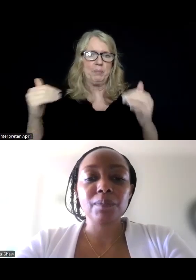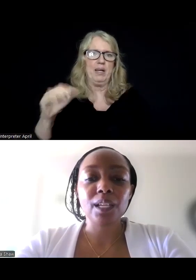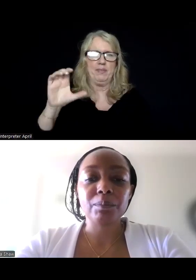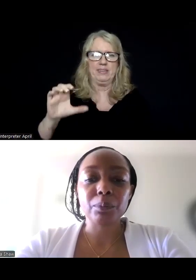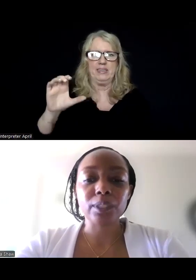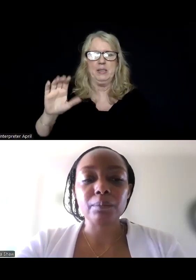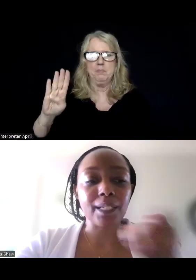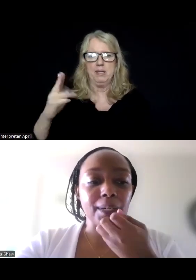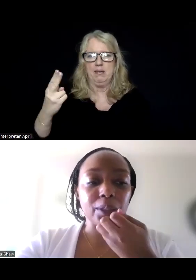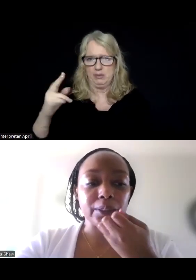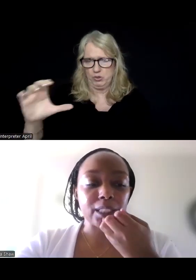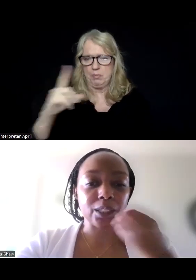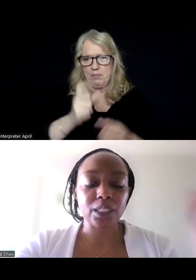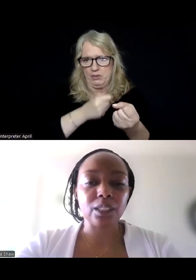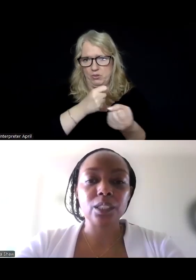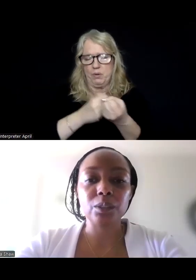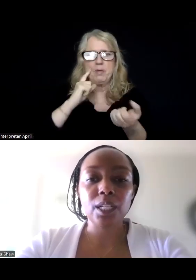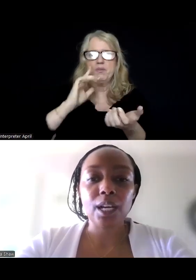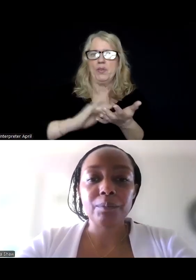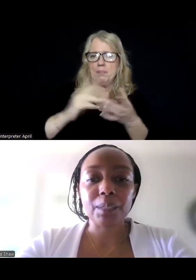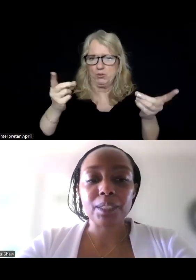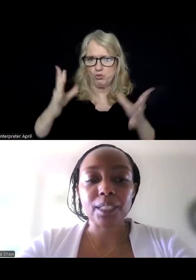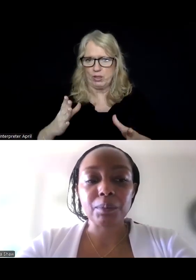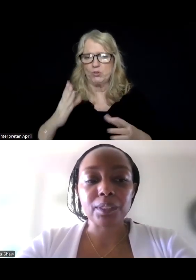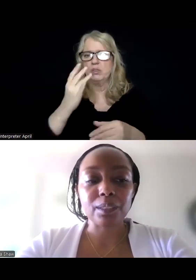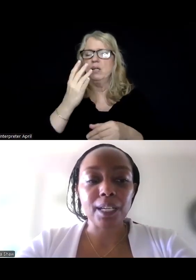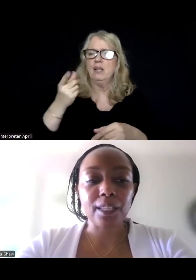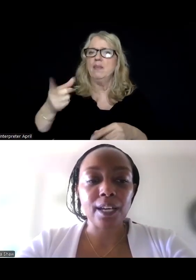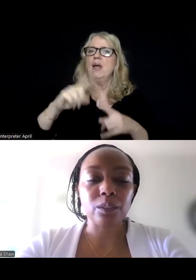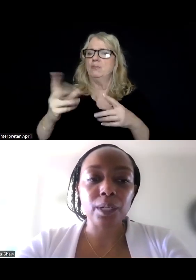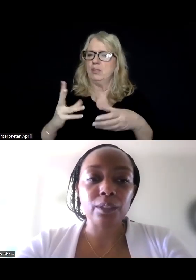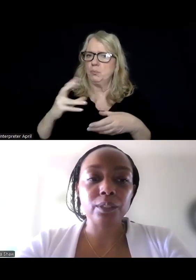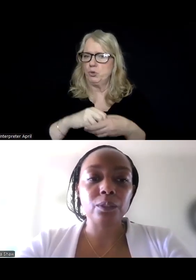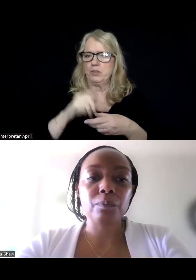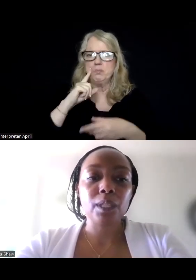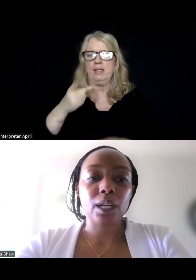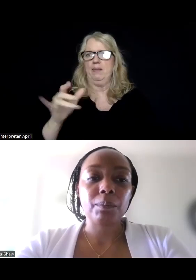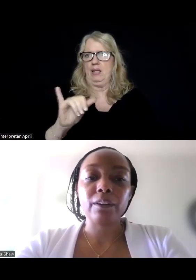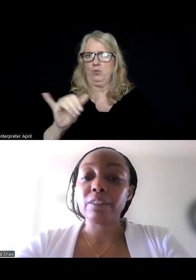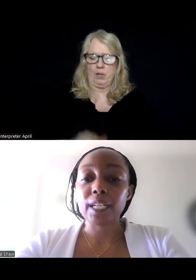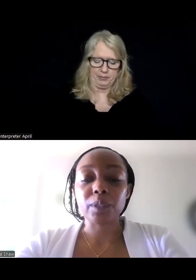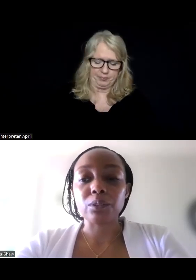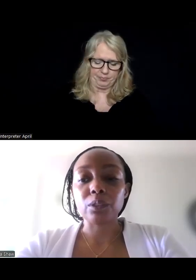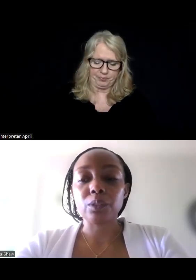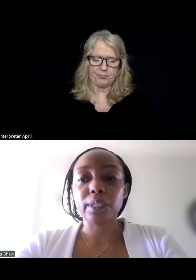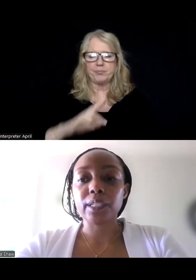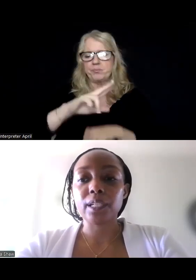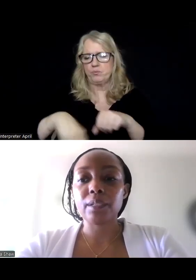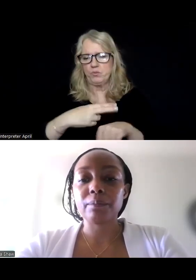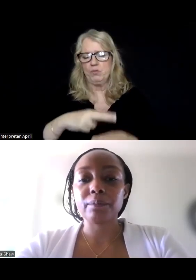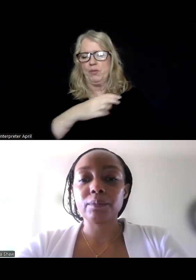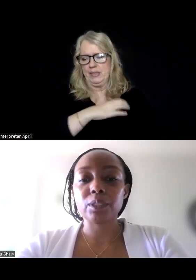CCBHCs, supported by the Medical Directors Institute. SAMHSA does participate in that as well. So of the National Council. So